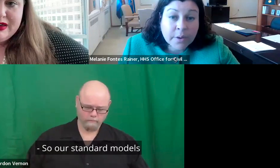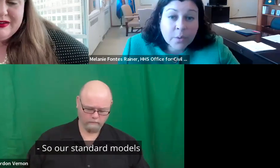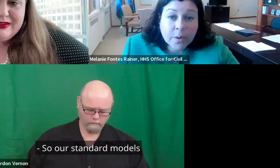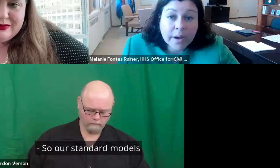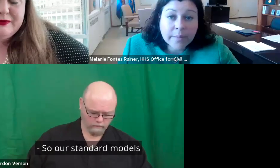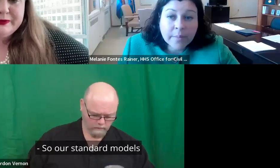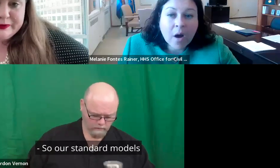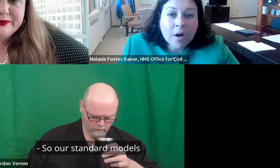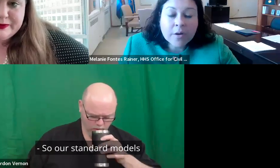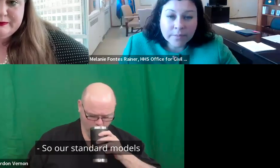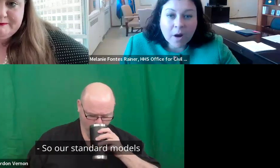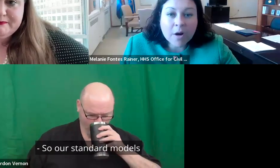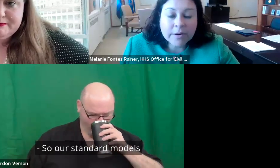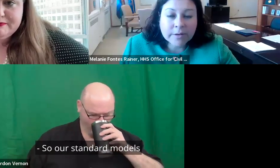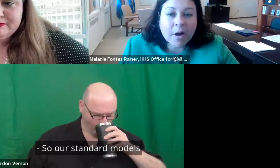So